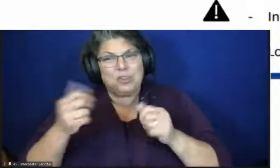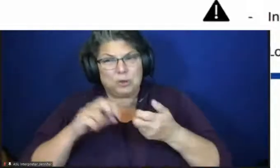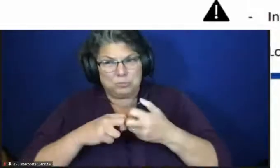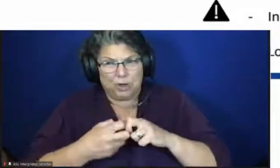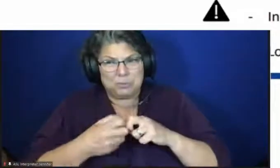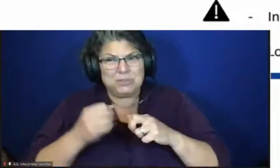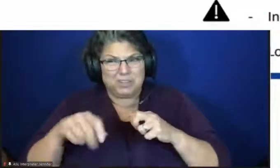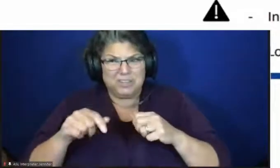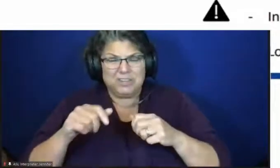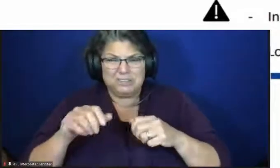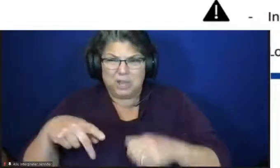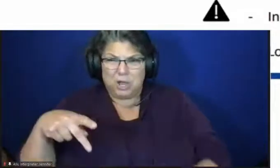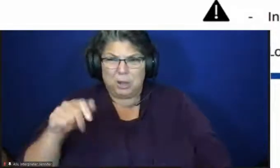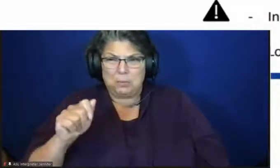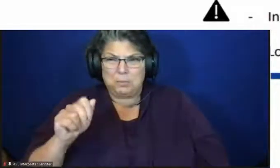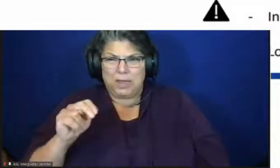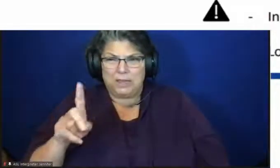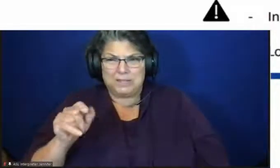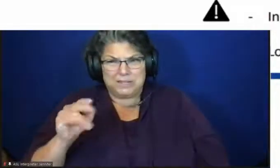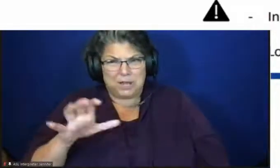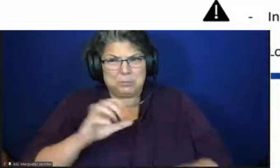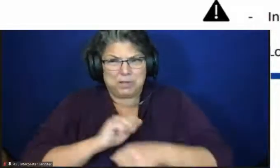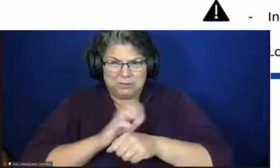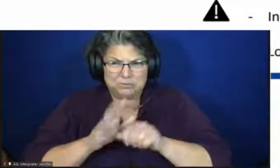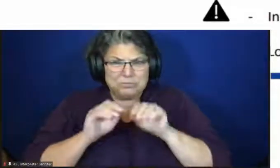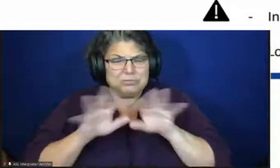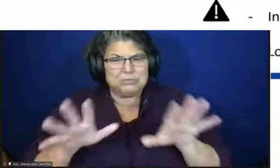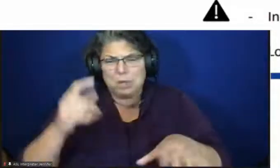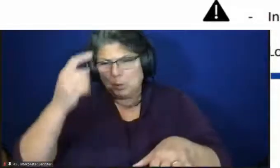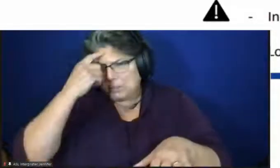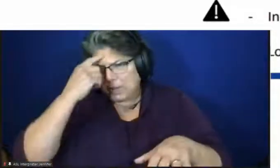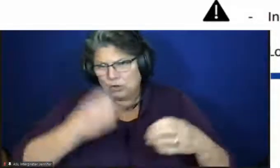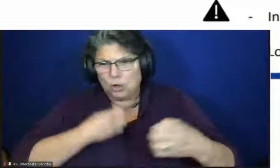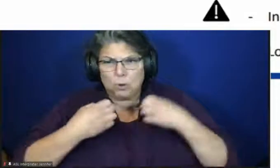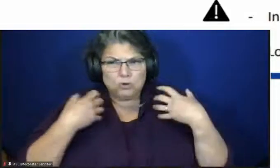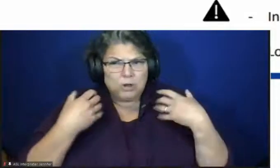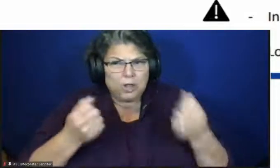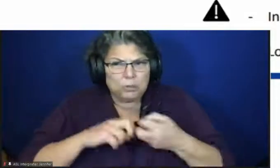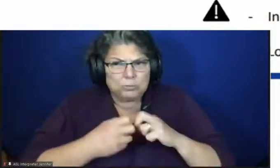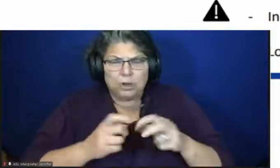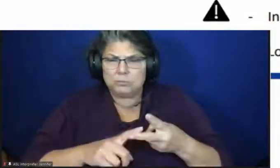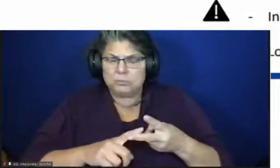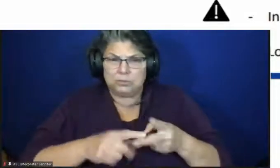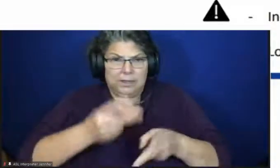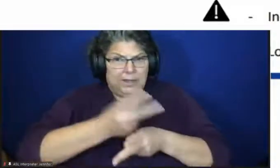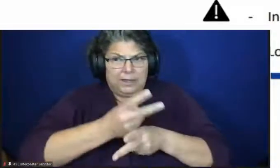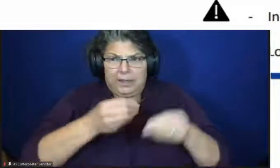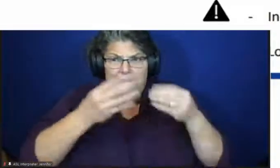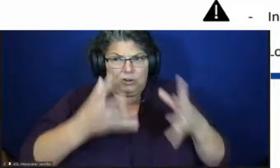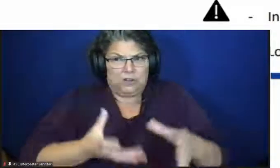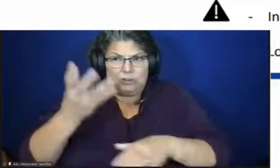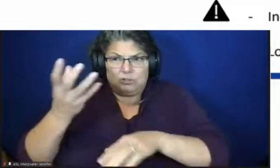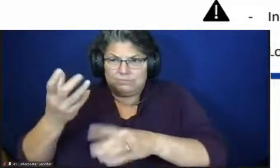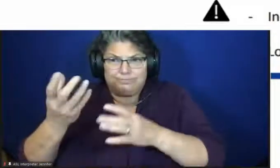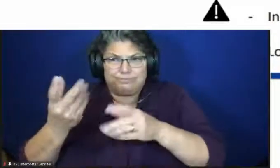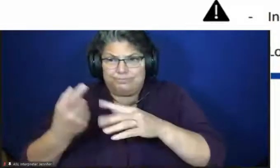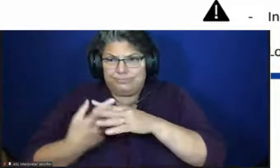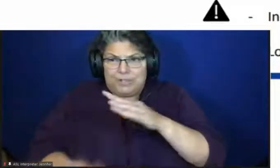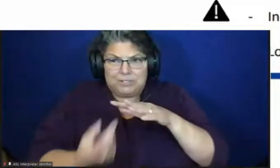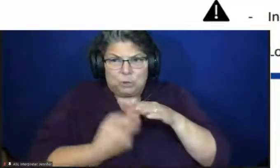the pandemic: mental and emotional health problems, loss of caregivers. It's note that